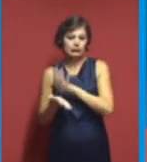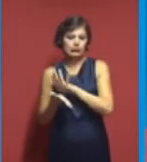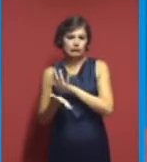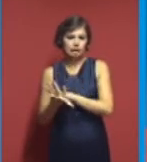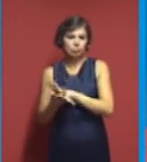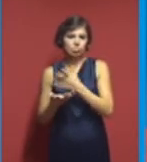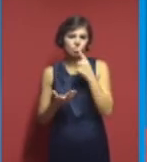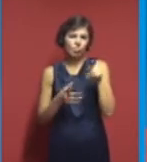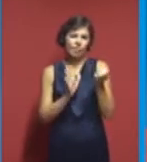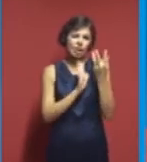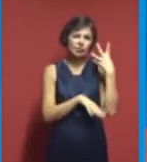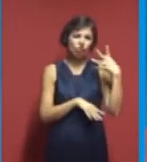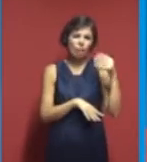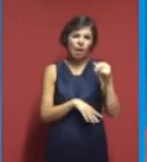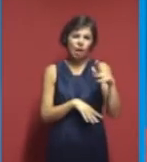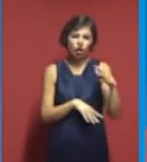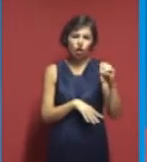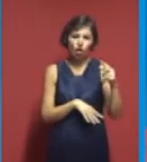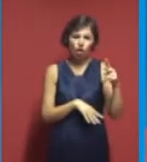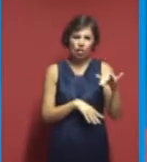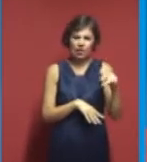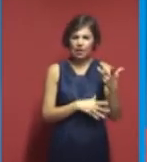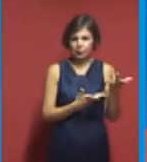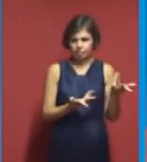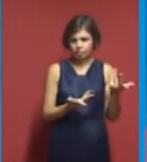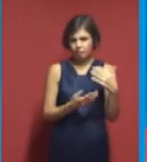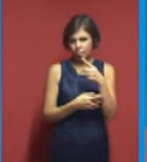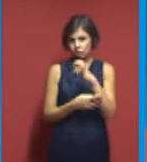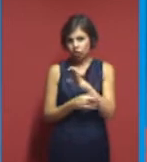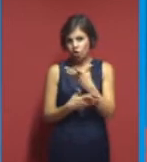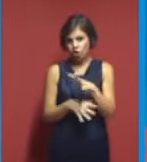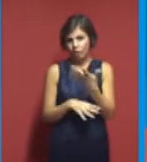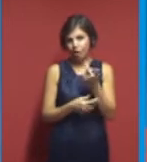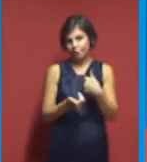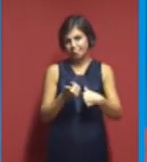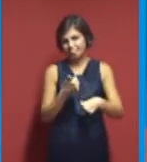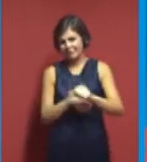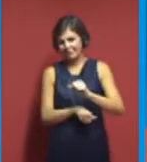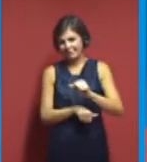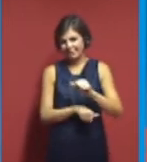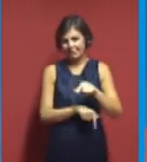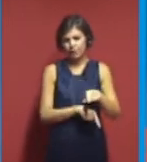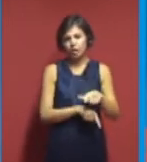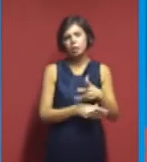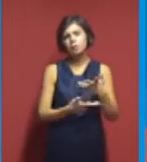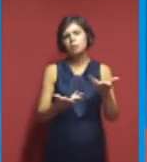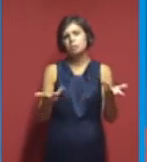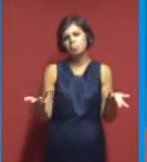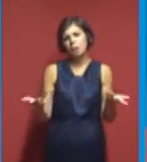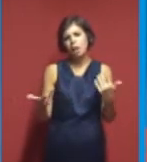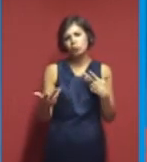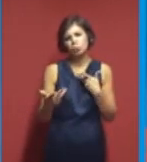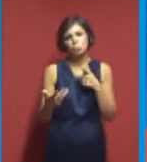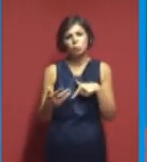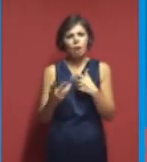accelerated the process of communicating between each other, which is very important. But we are still relying on a model of centralized production. Oh, I have 30 seconds. This is not